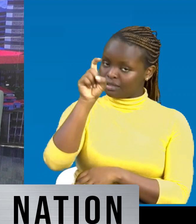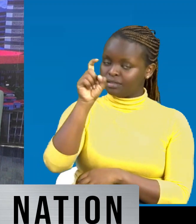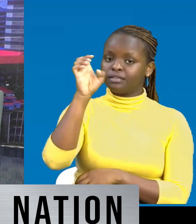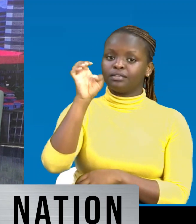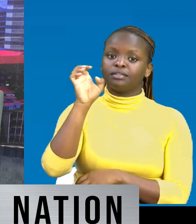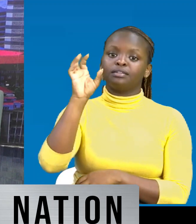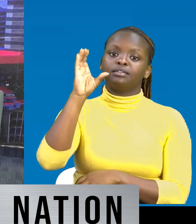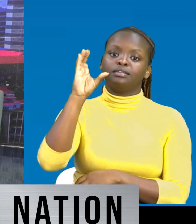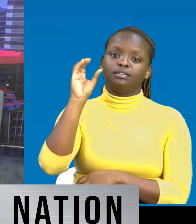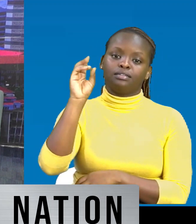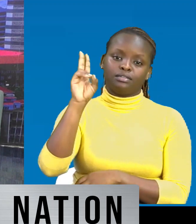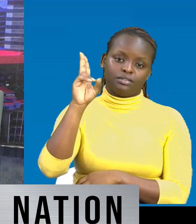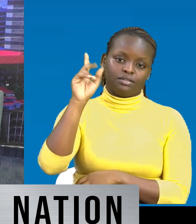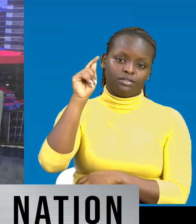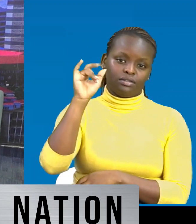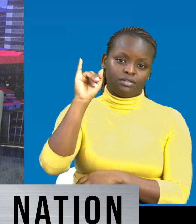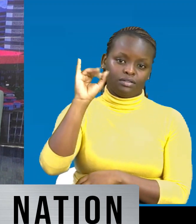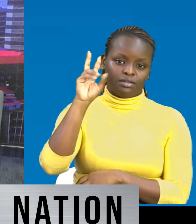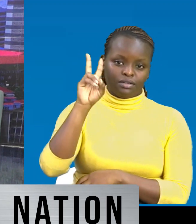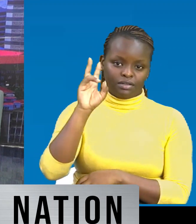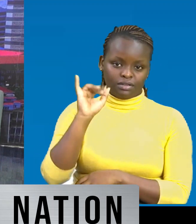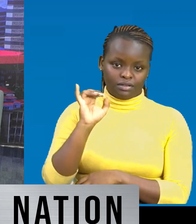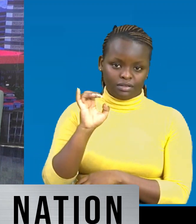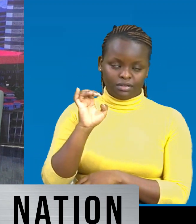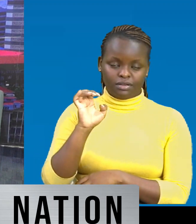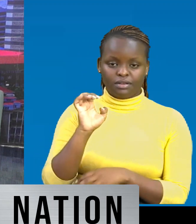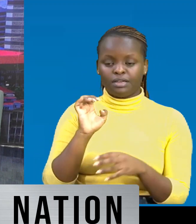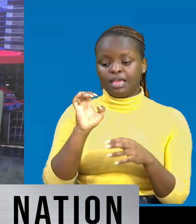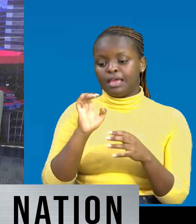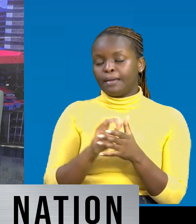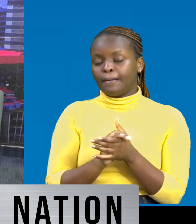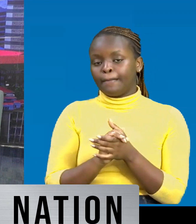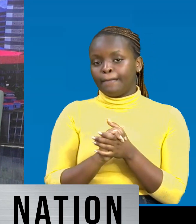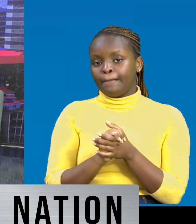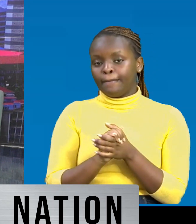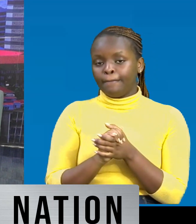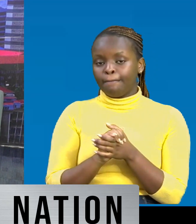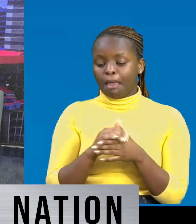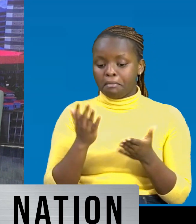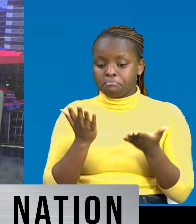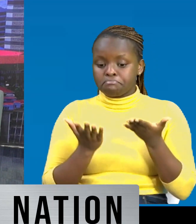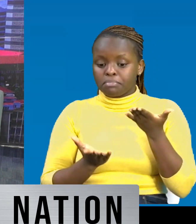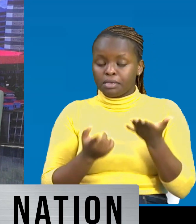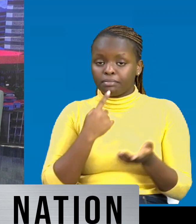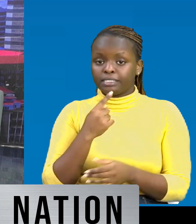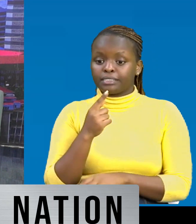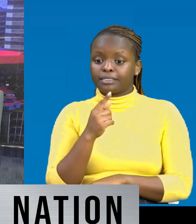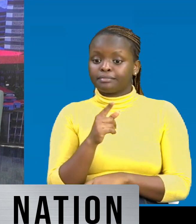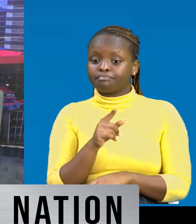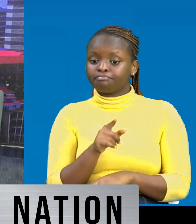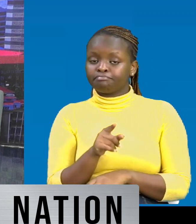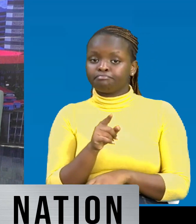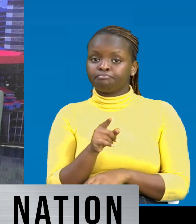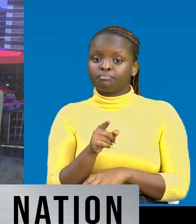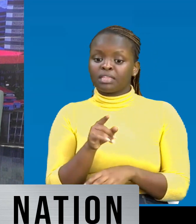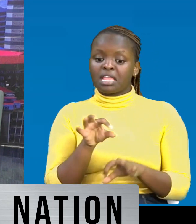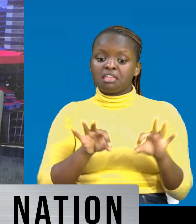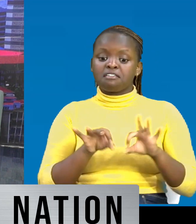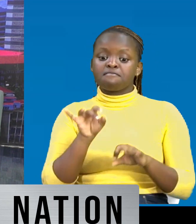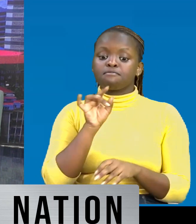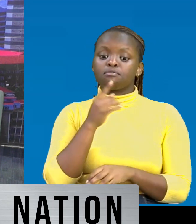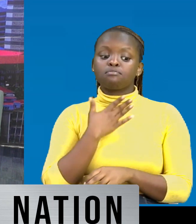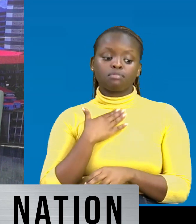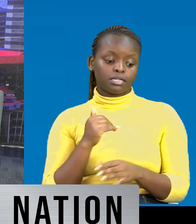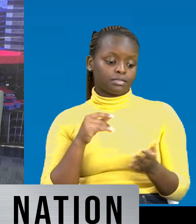So if we give a law to the government, the executive of this country, it would probably say something like, if you want to